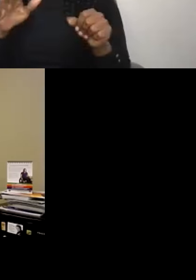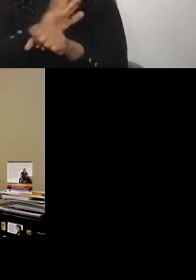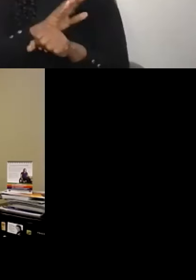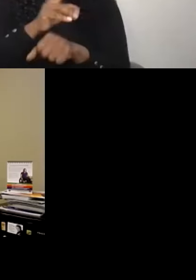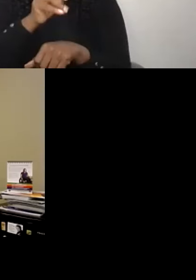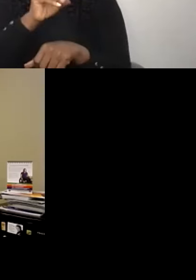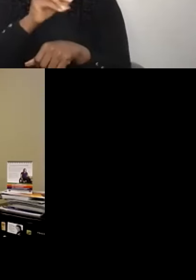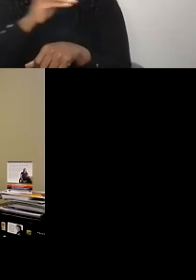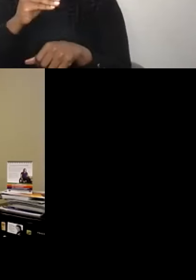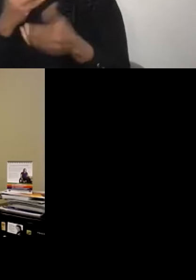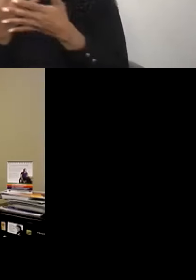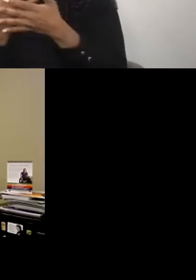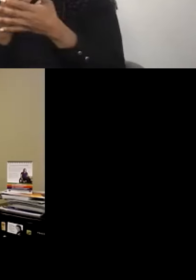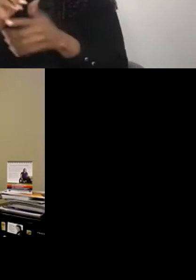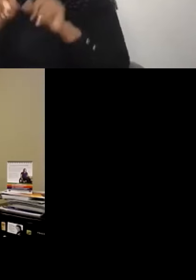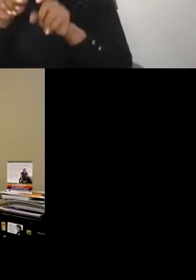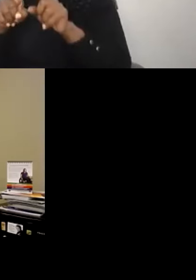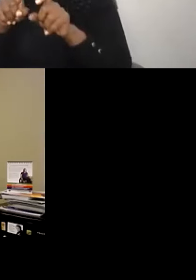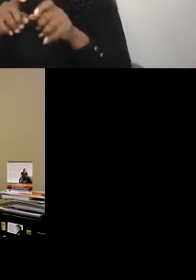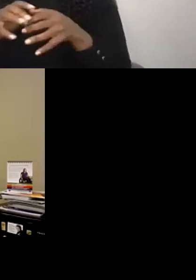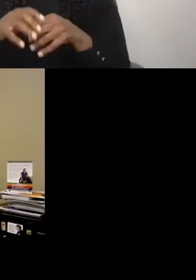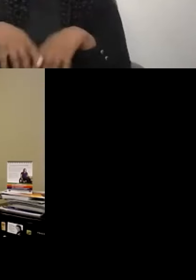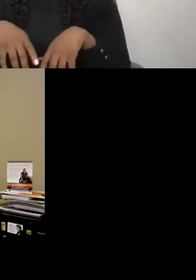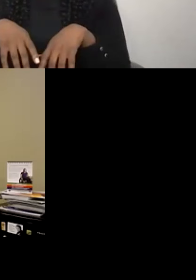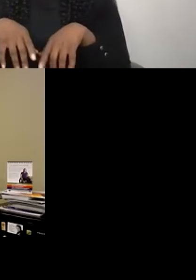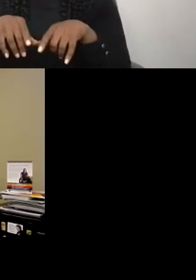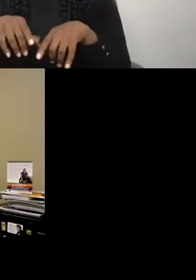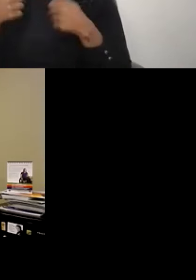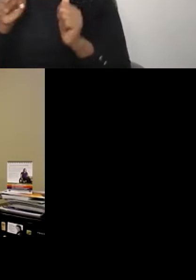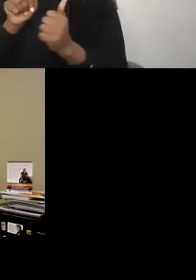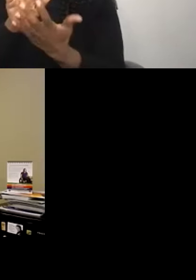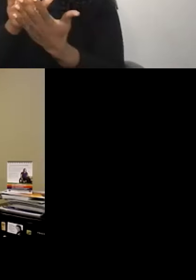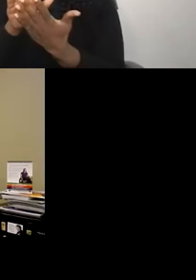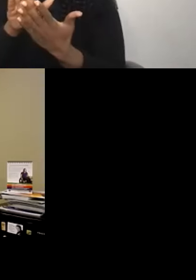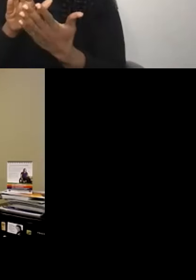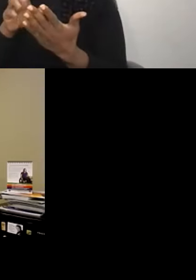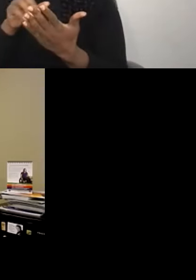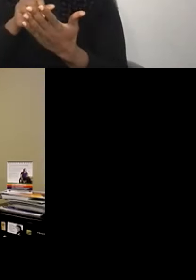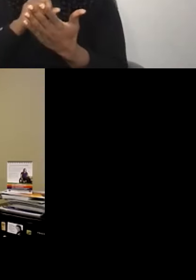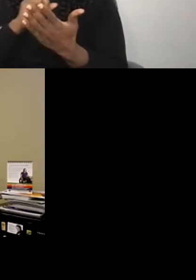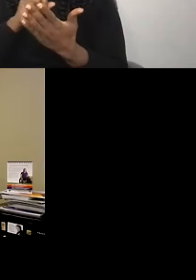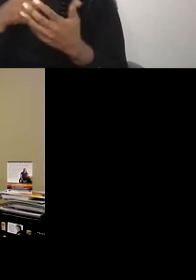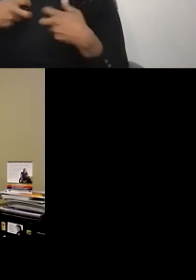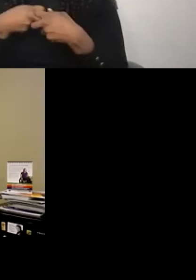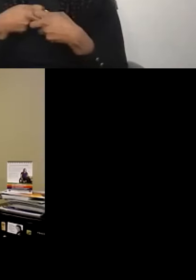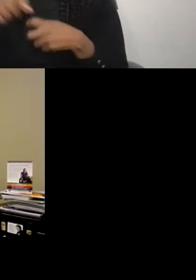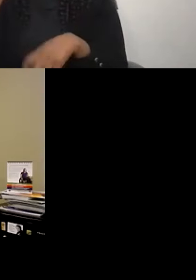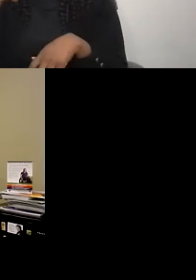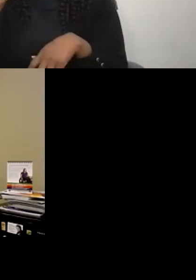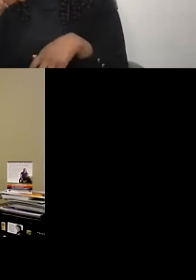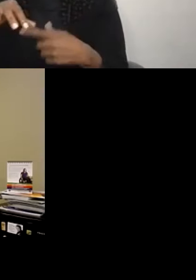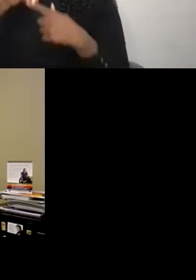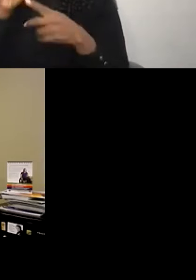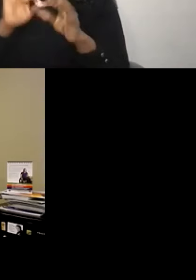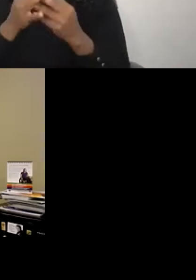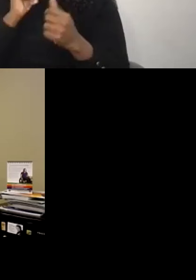evaluation and the screening questions to try to address this. But it is a real problem, and especially for